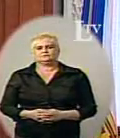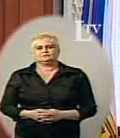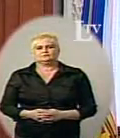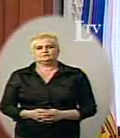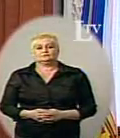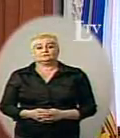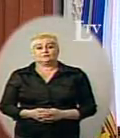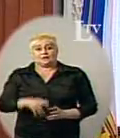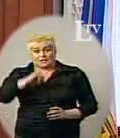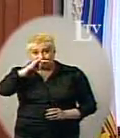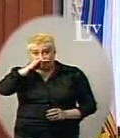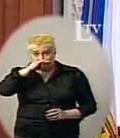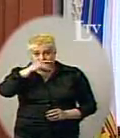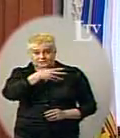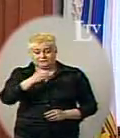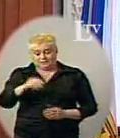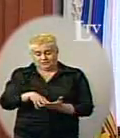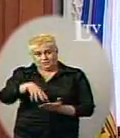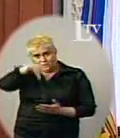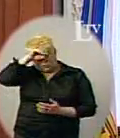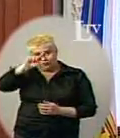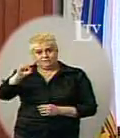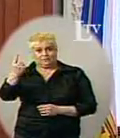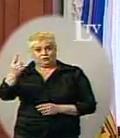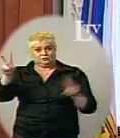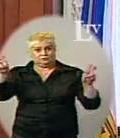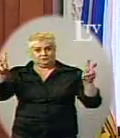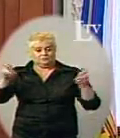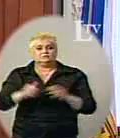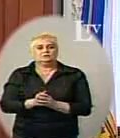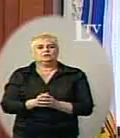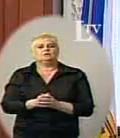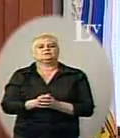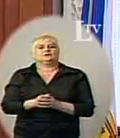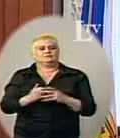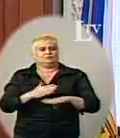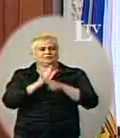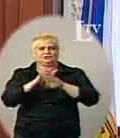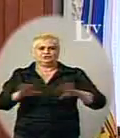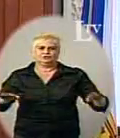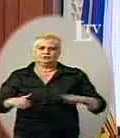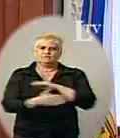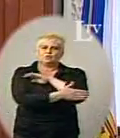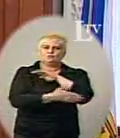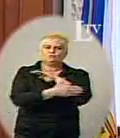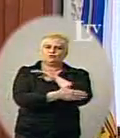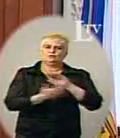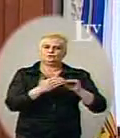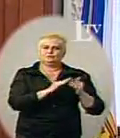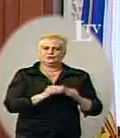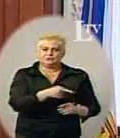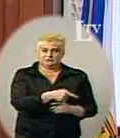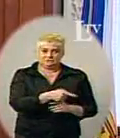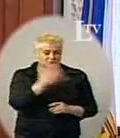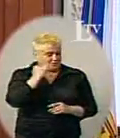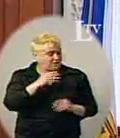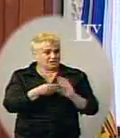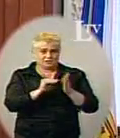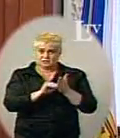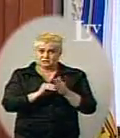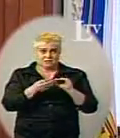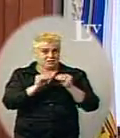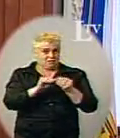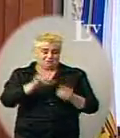Kids and Learning First protects the quality of education in rural communities where enrollment declines